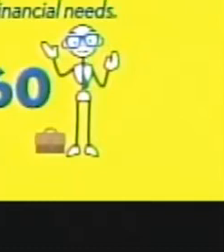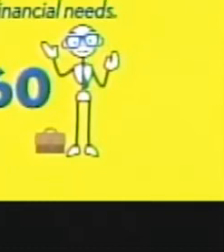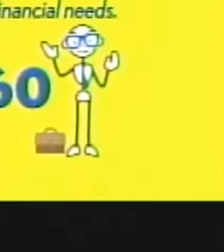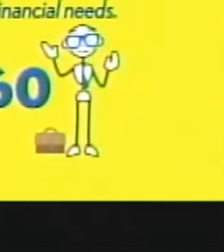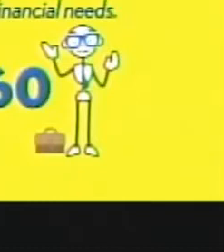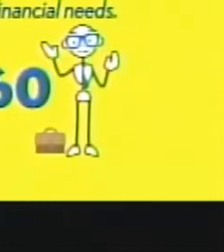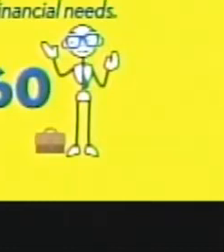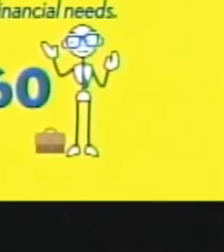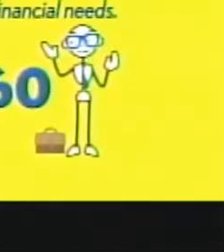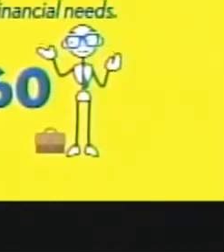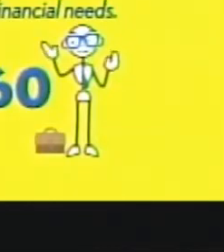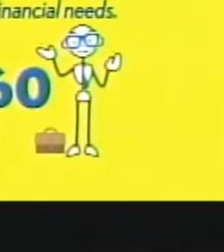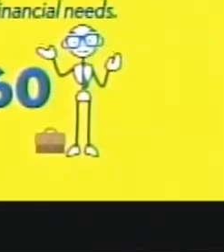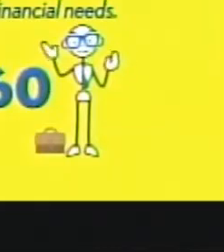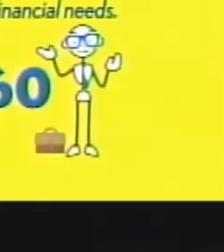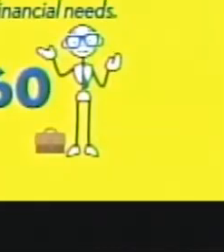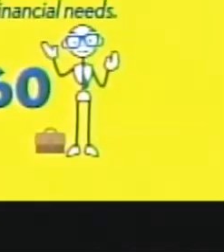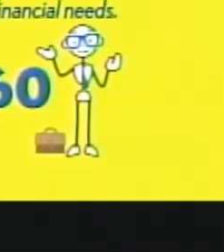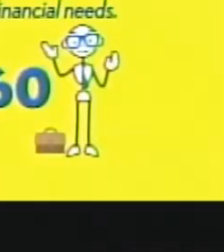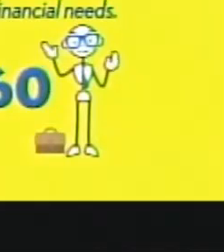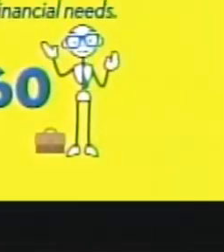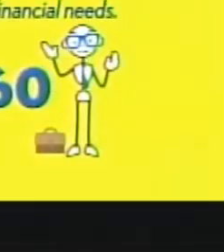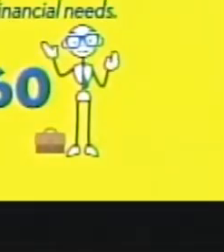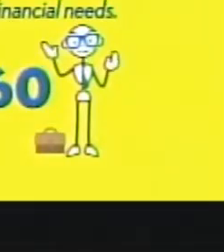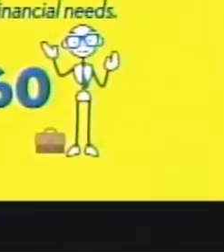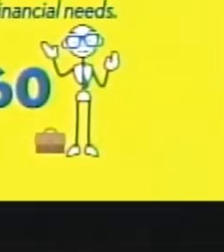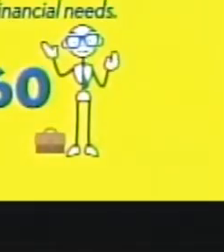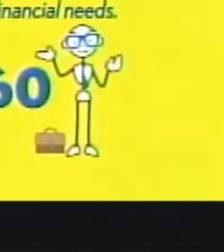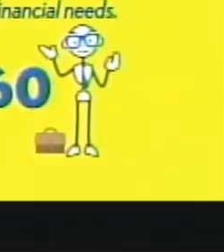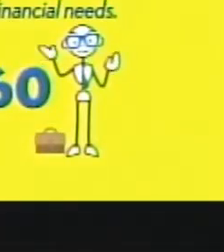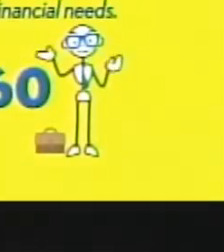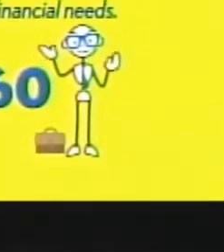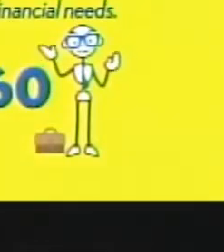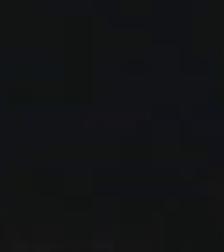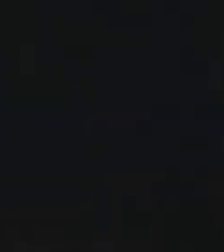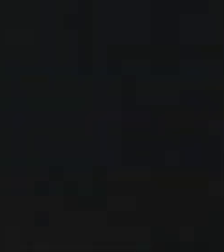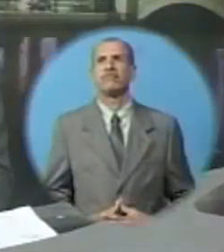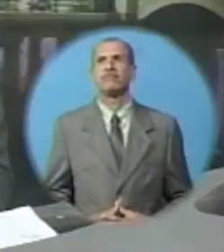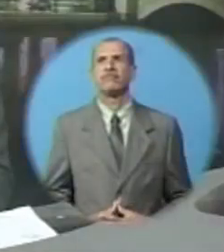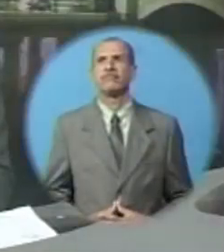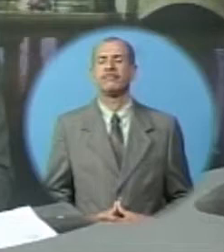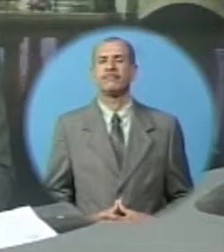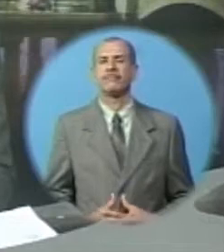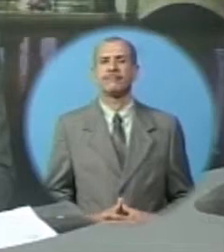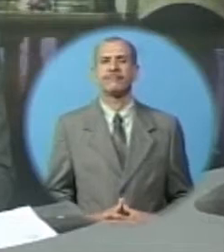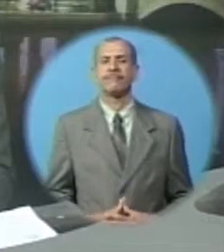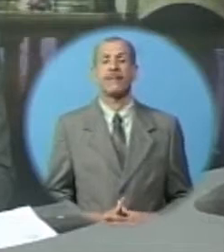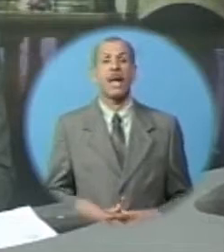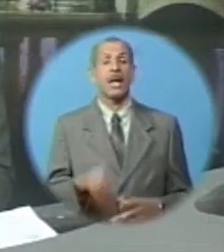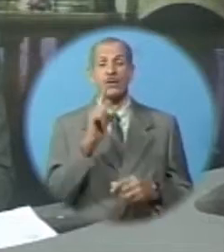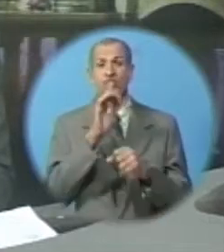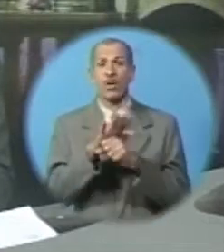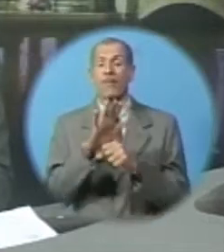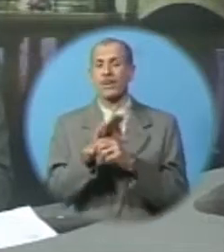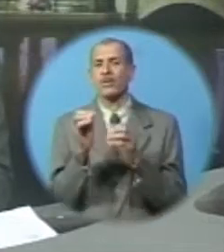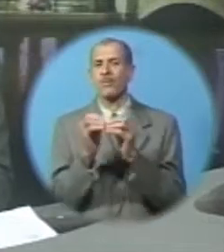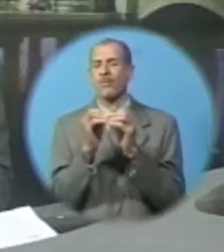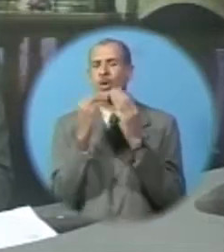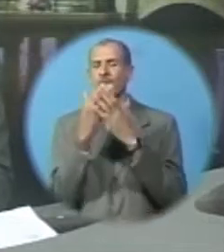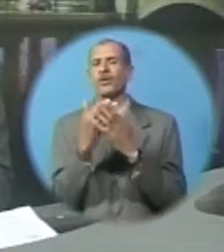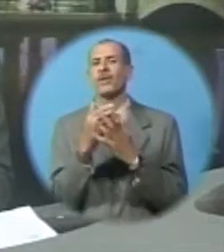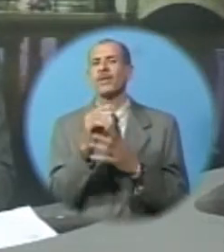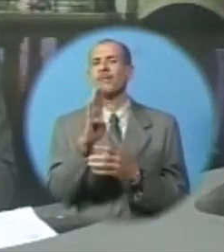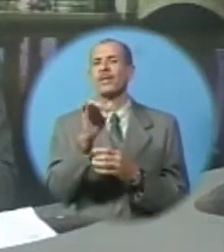to serve you. Call us today and experience the Cigna difference. As promised, in more news from the